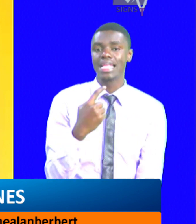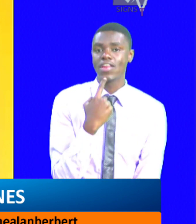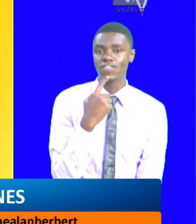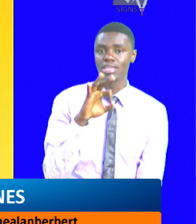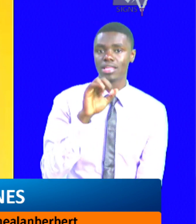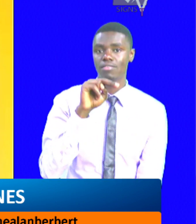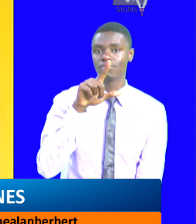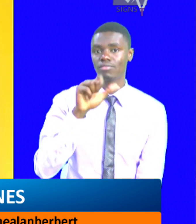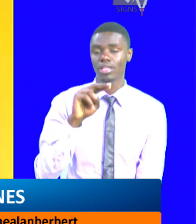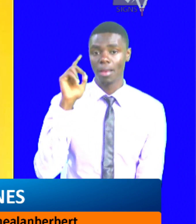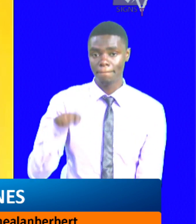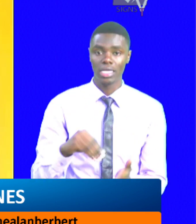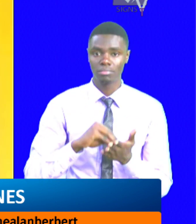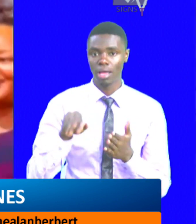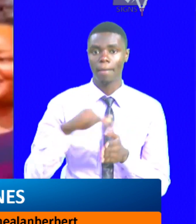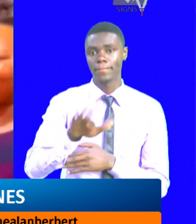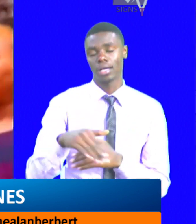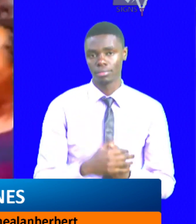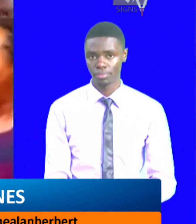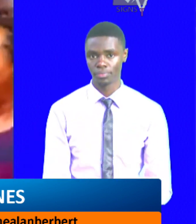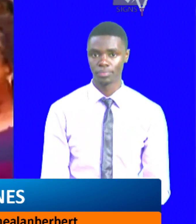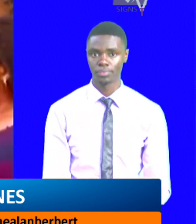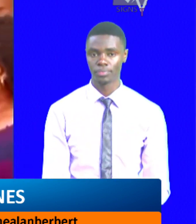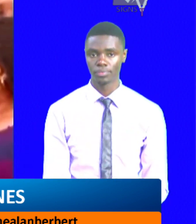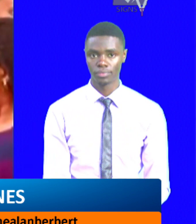with maandamano.